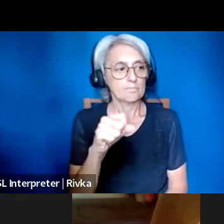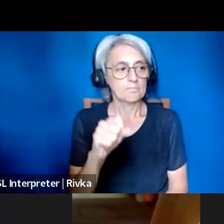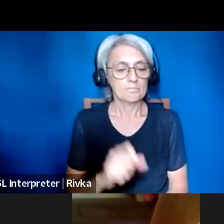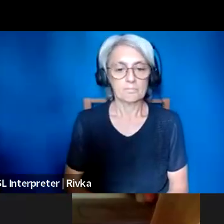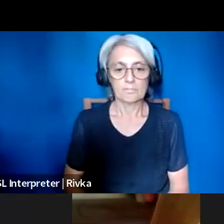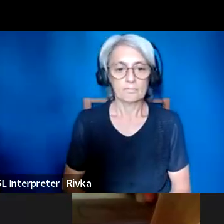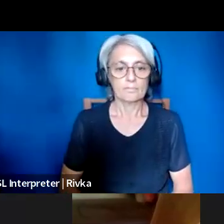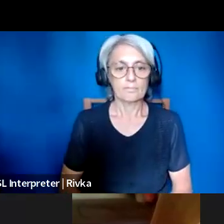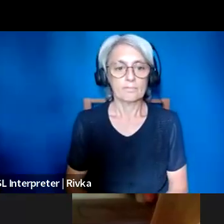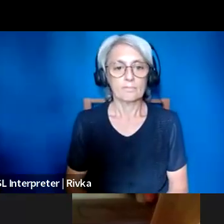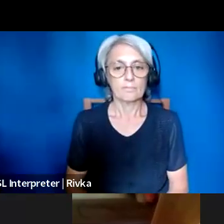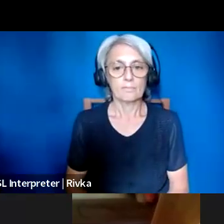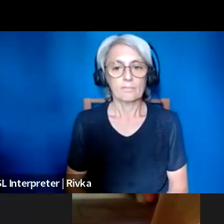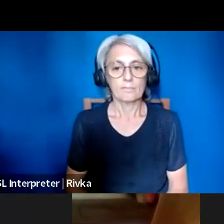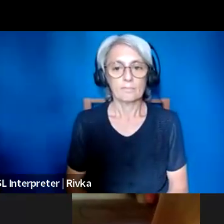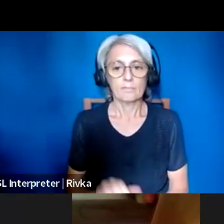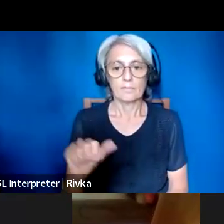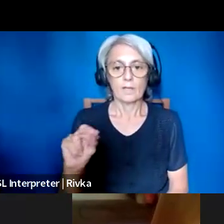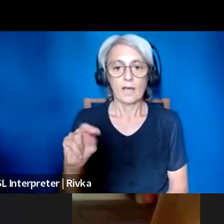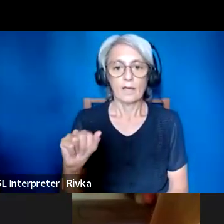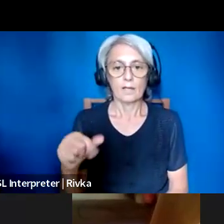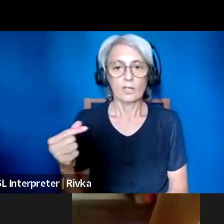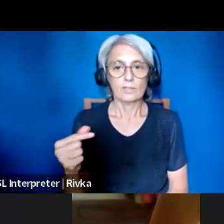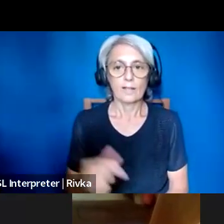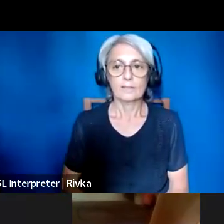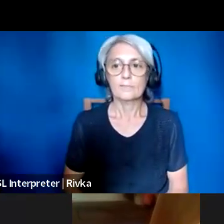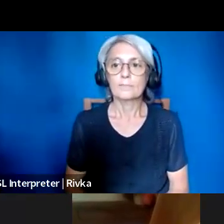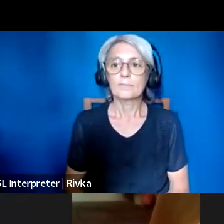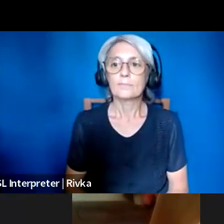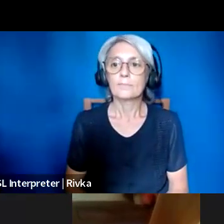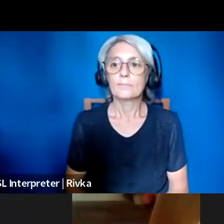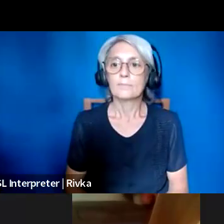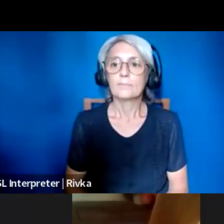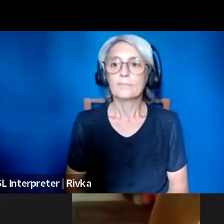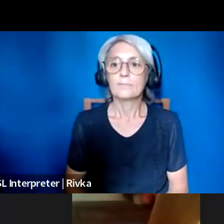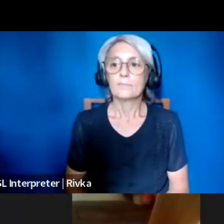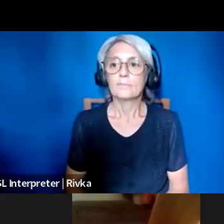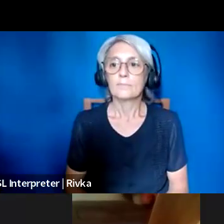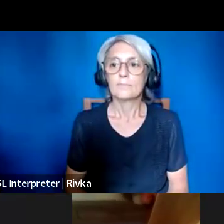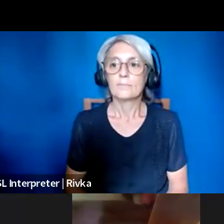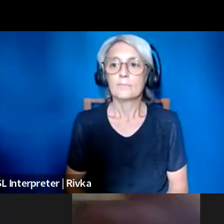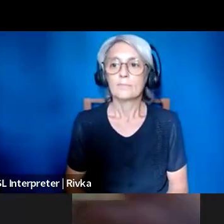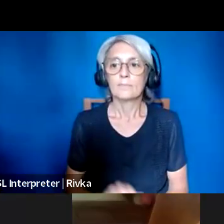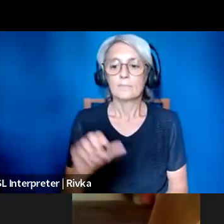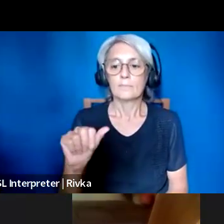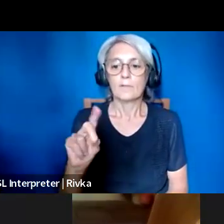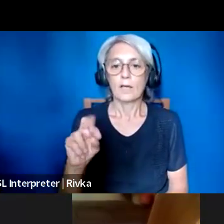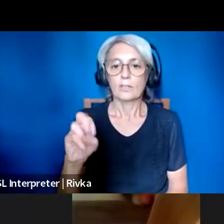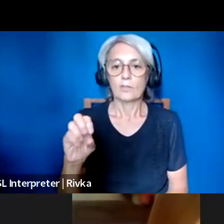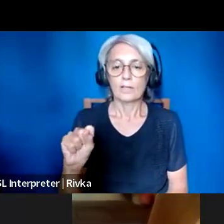Ana Gonzalez. Andres